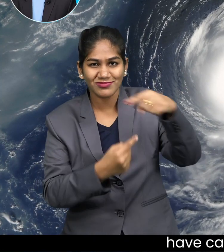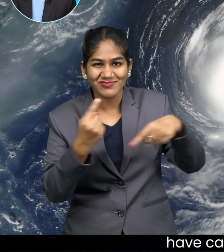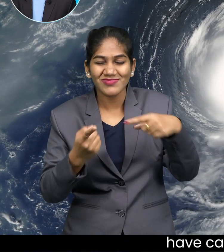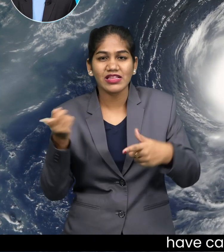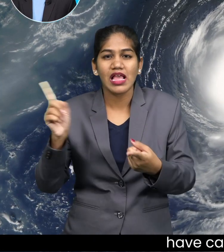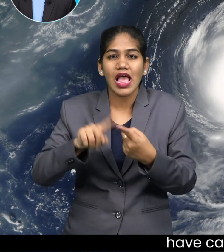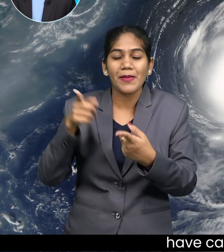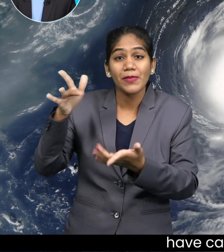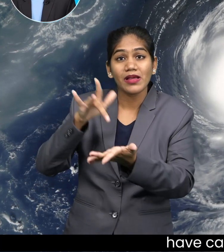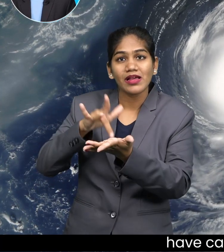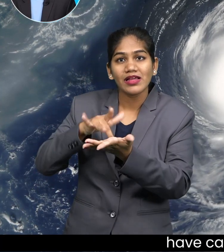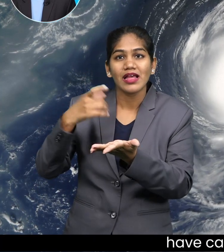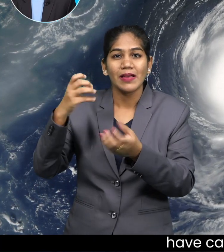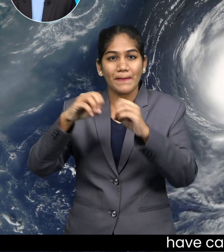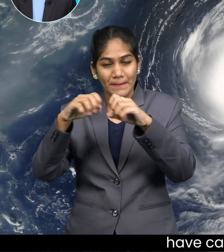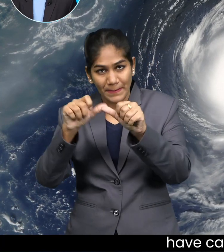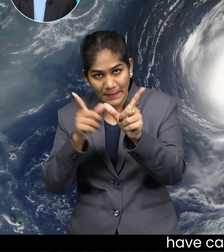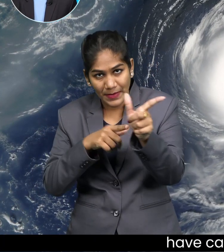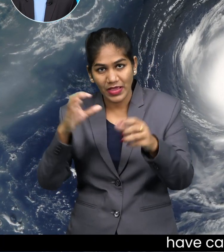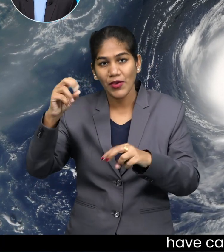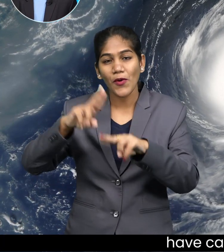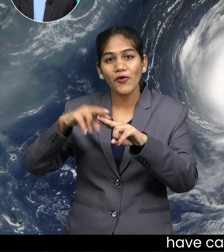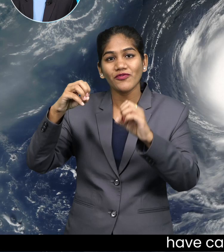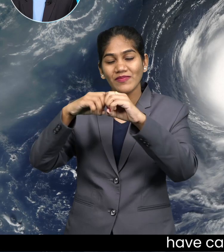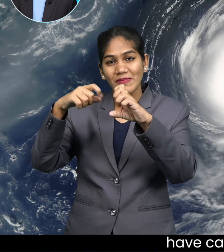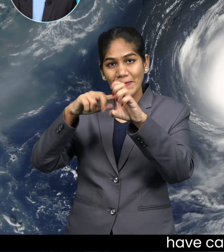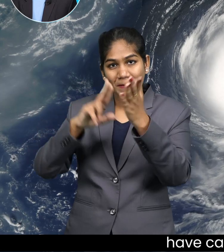caused rains in some areas.